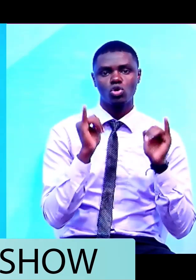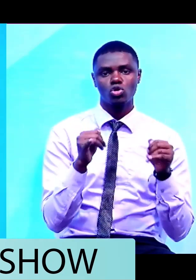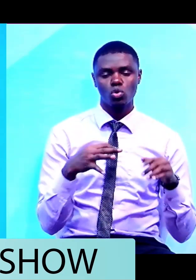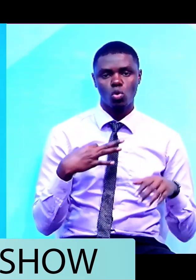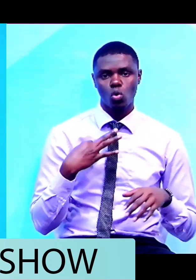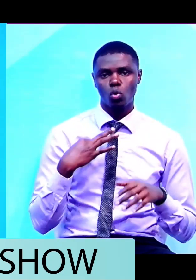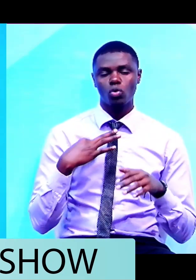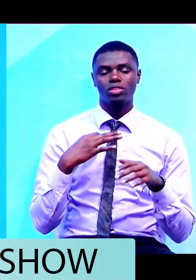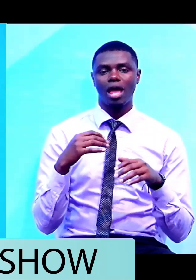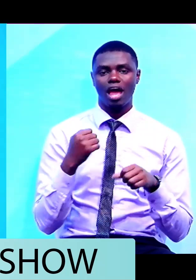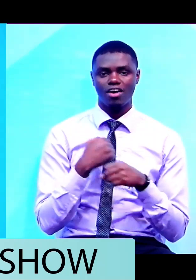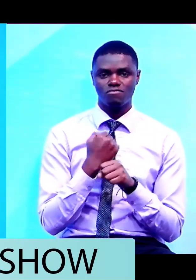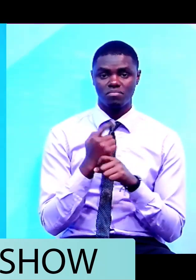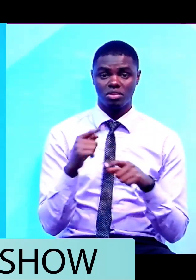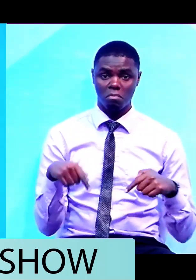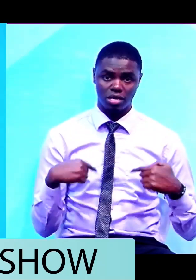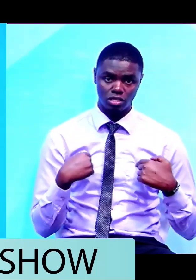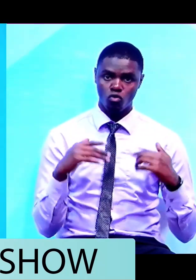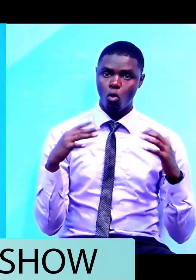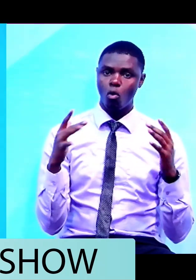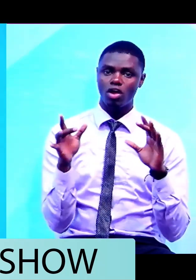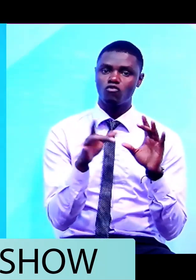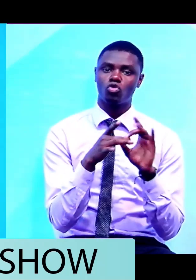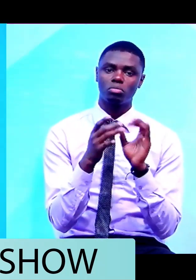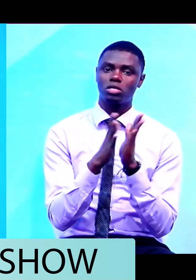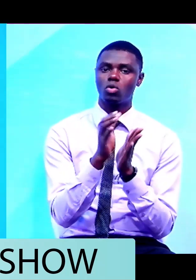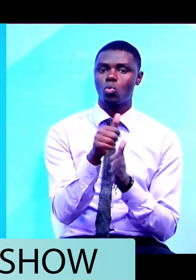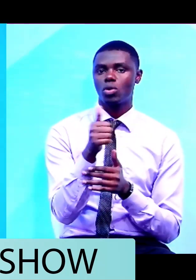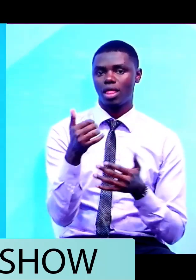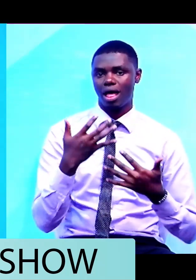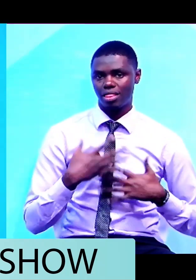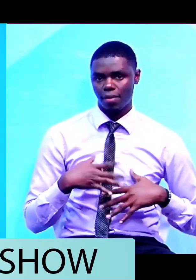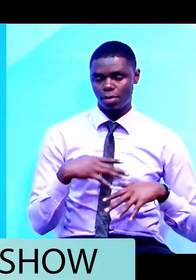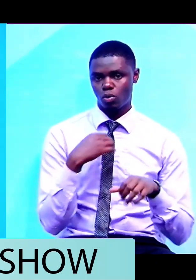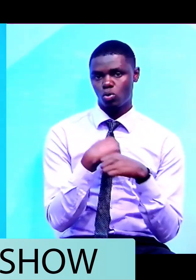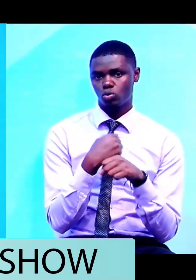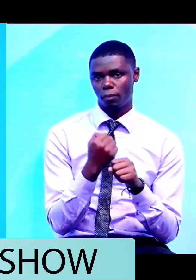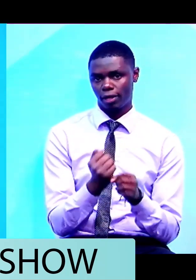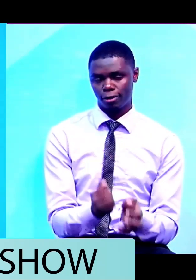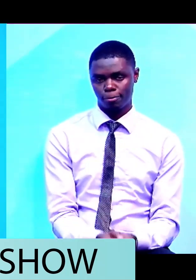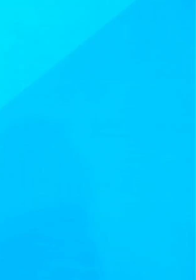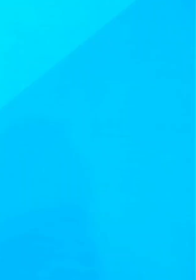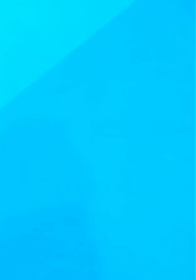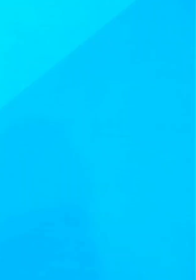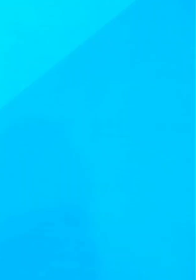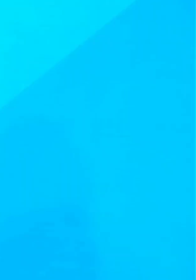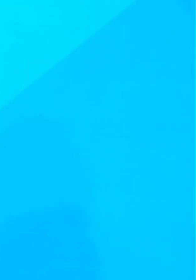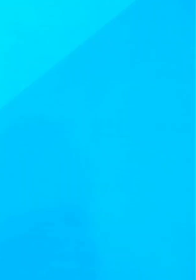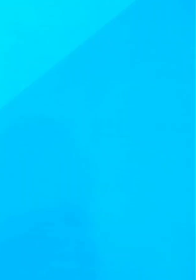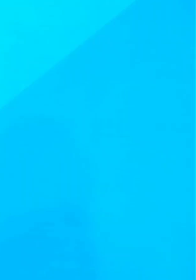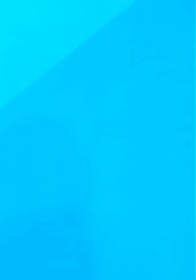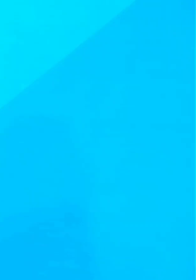made myself, or I have collaborated with other people to make them.